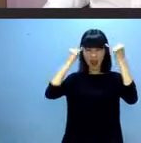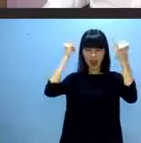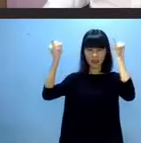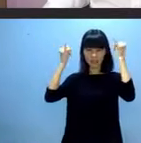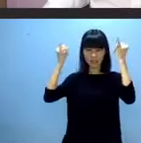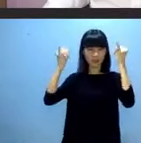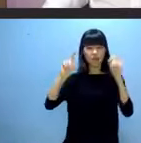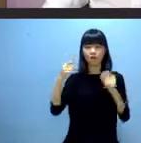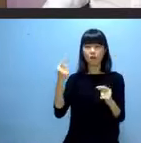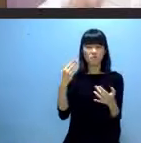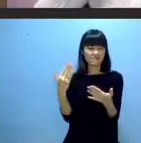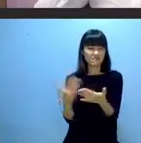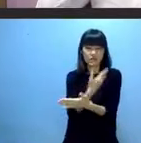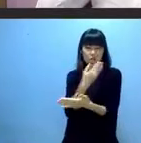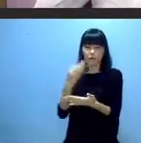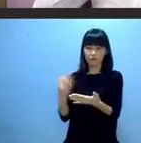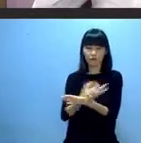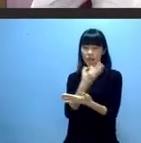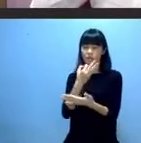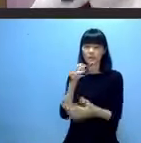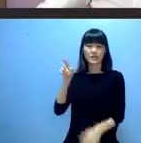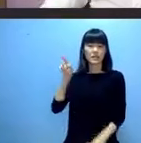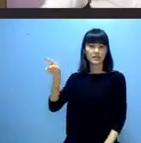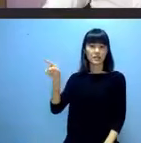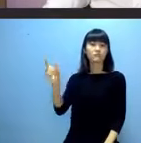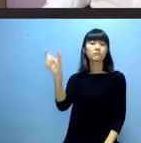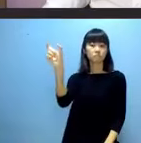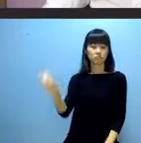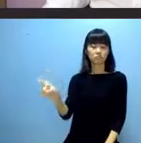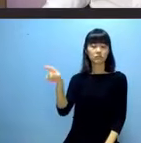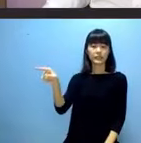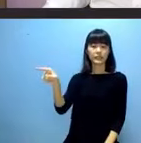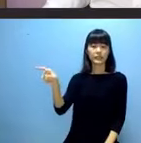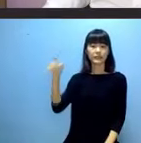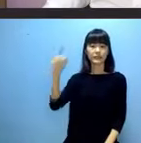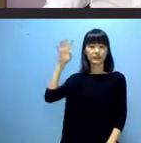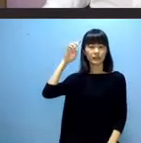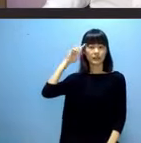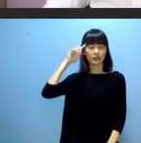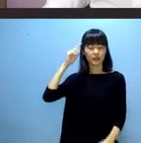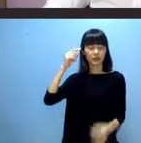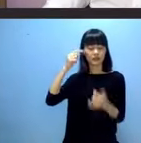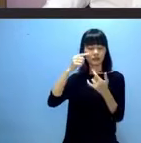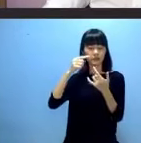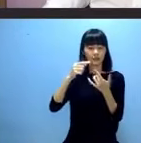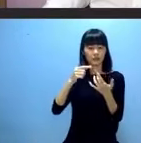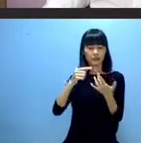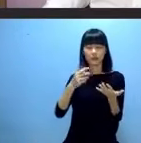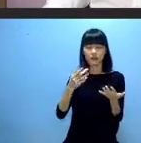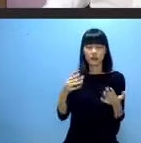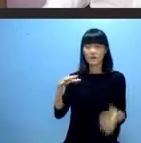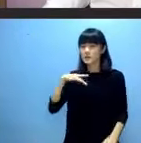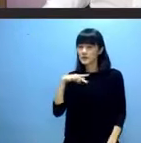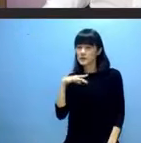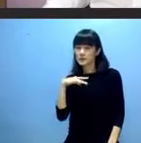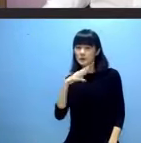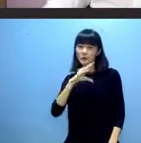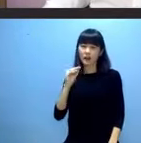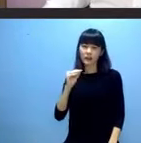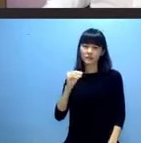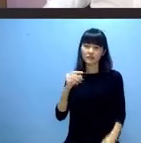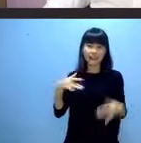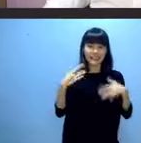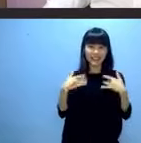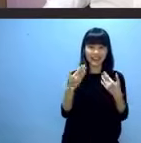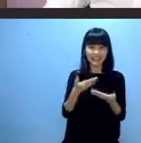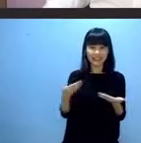You know, he's the one that actually thinks about what are all these like cool and exciting things Society Staples can do. I am